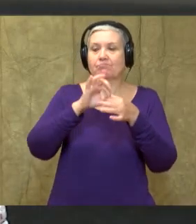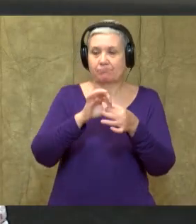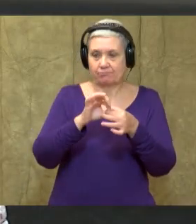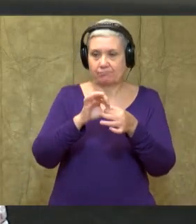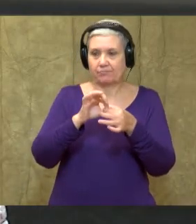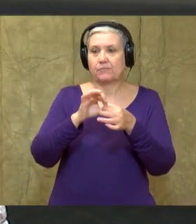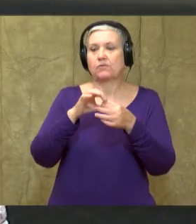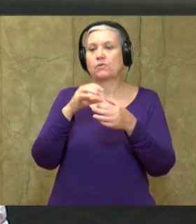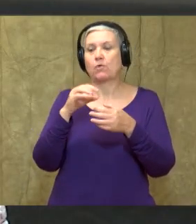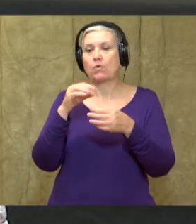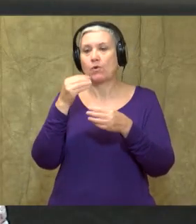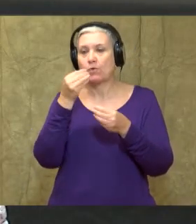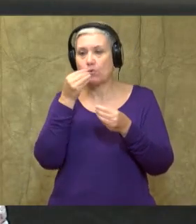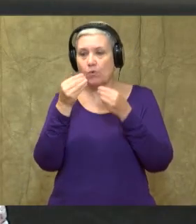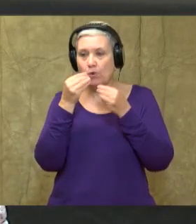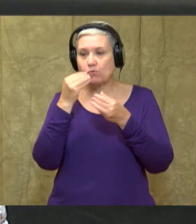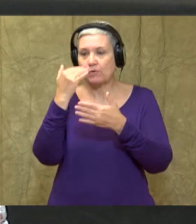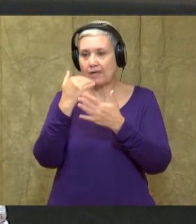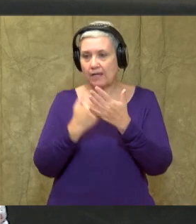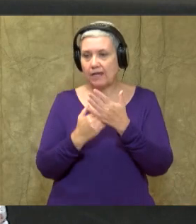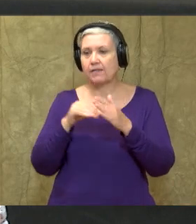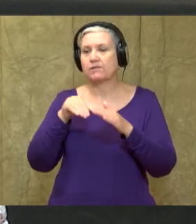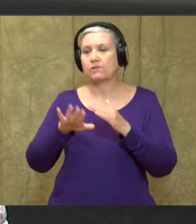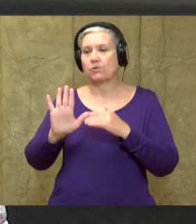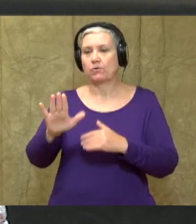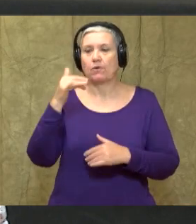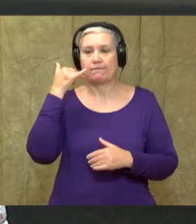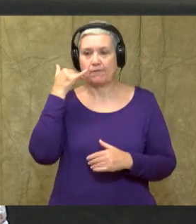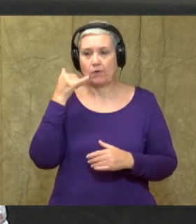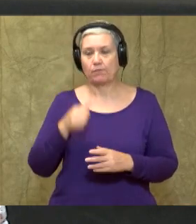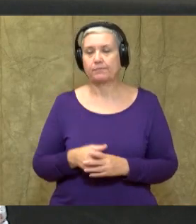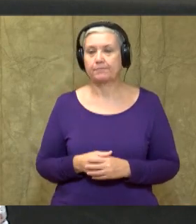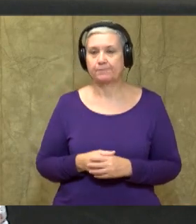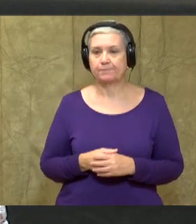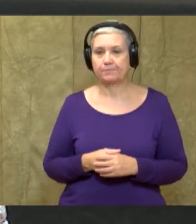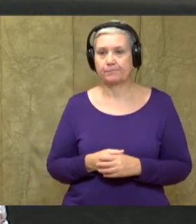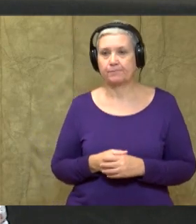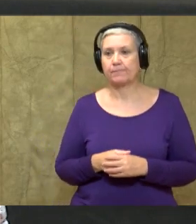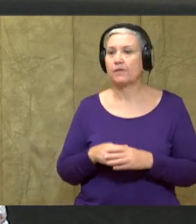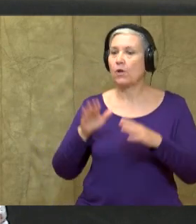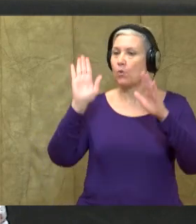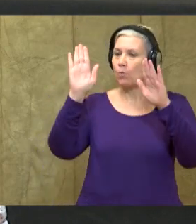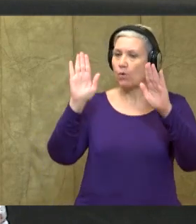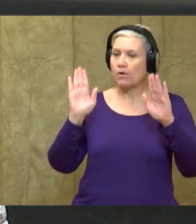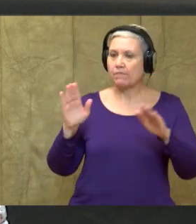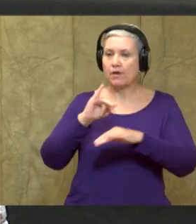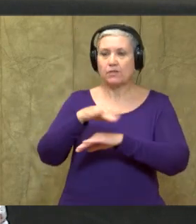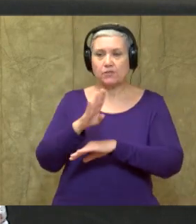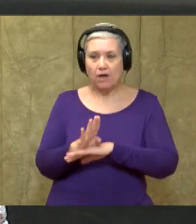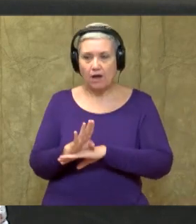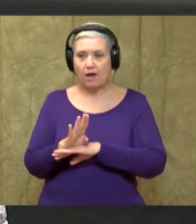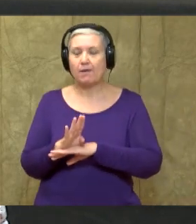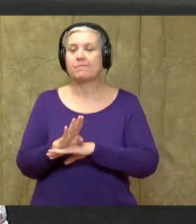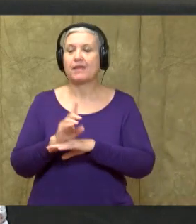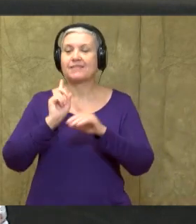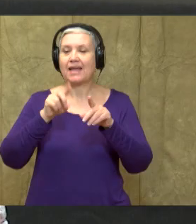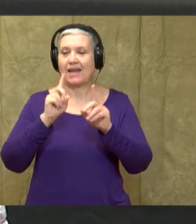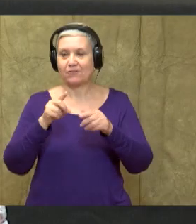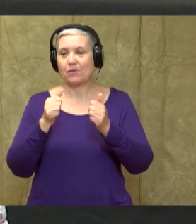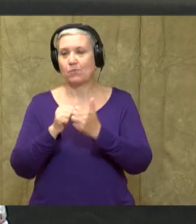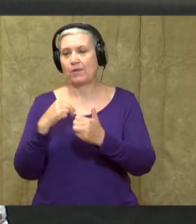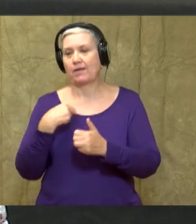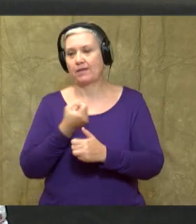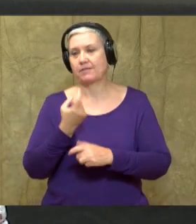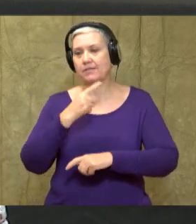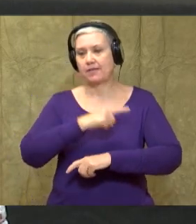most likely represents a connection of devices that are more convenient. Great job for those of you that are answering along with us today. Okay.